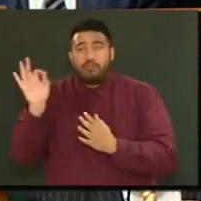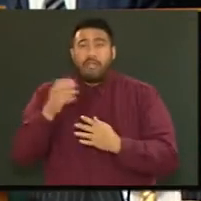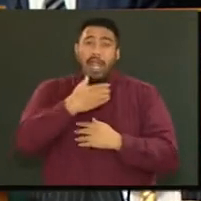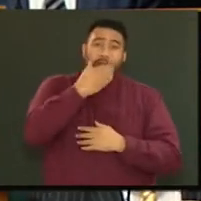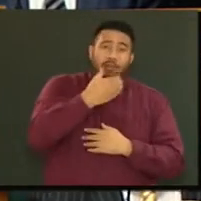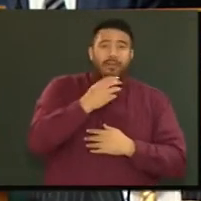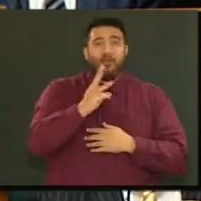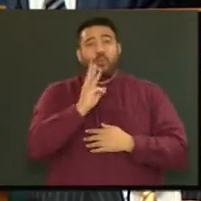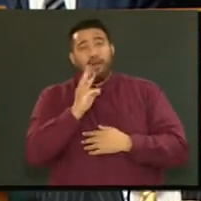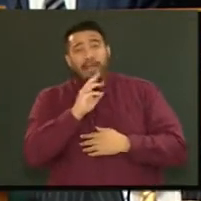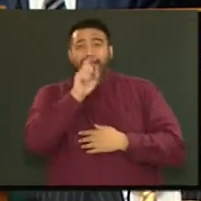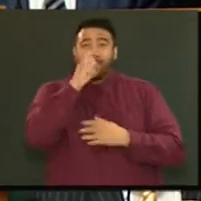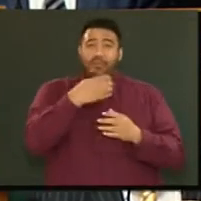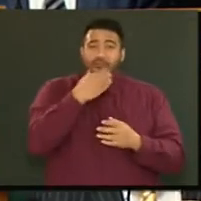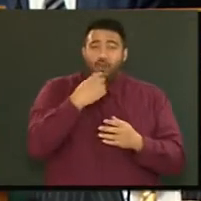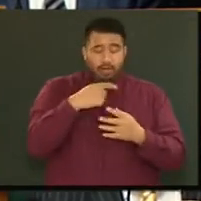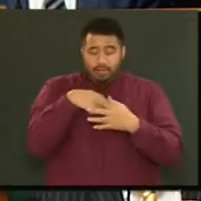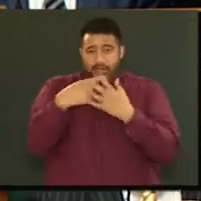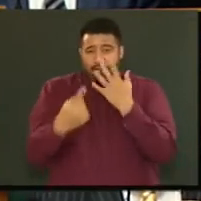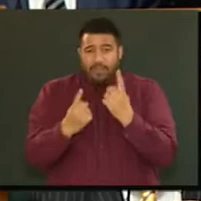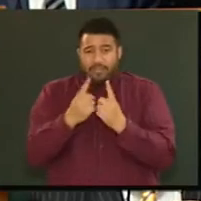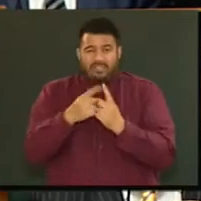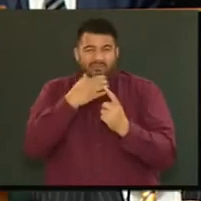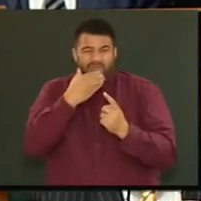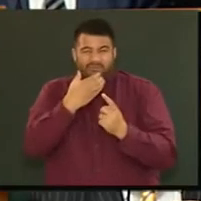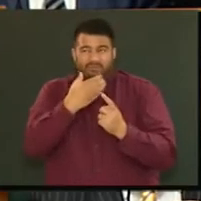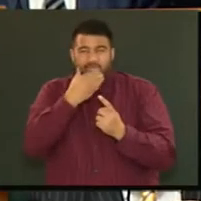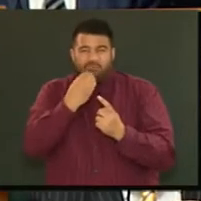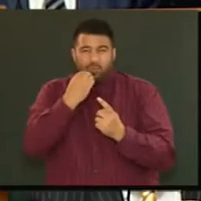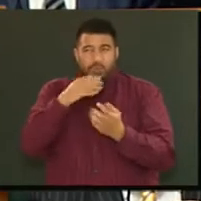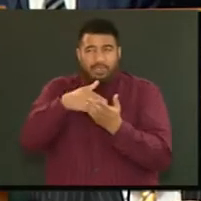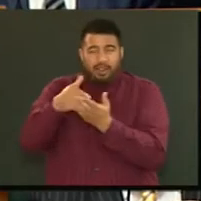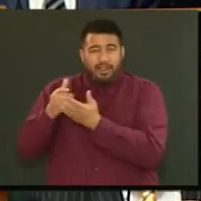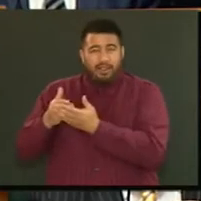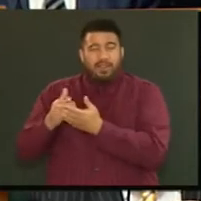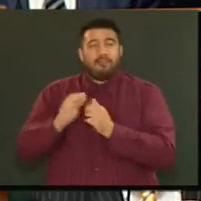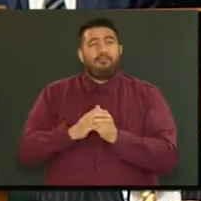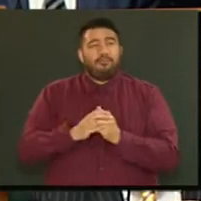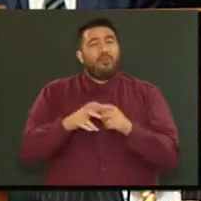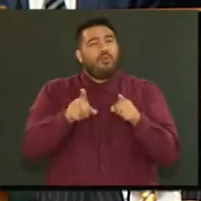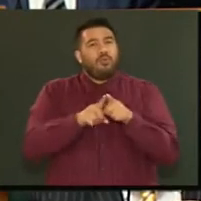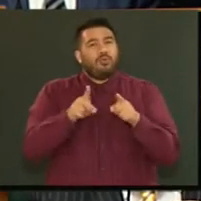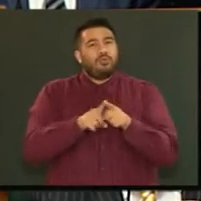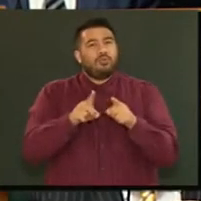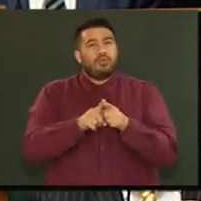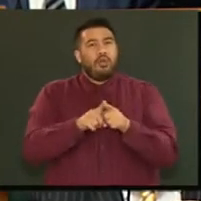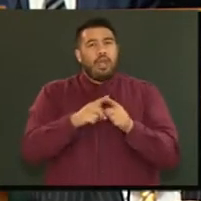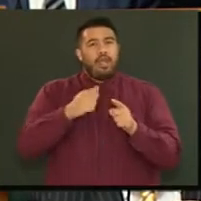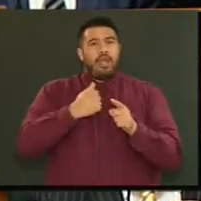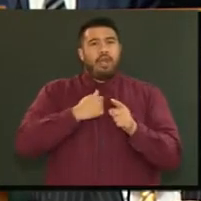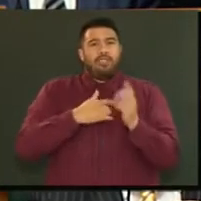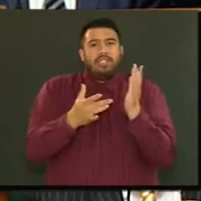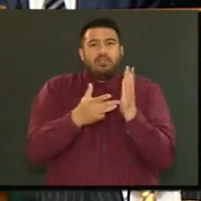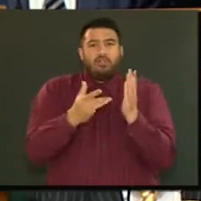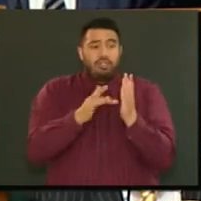wine, kiwi fruit and other high-value foods. And we're growing an increasingly impressive tech sector with